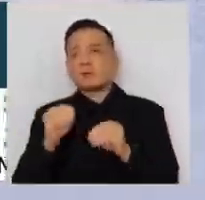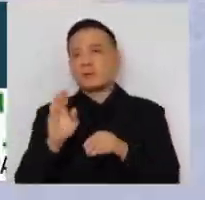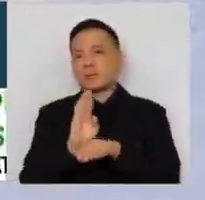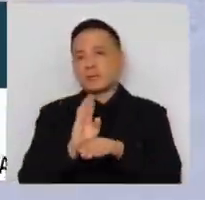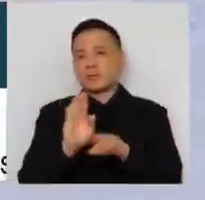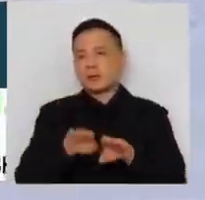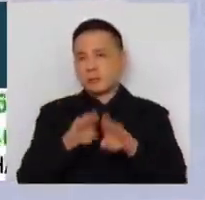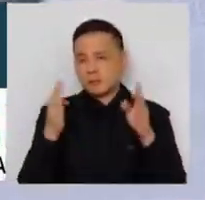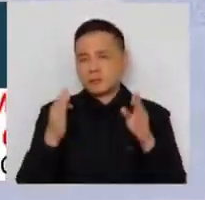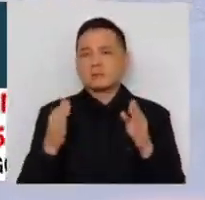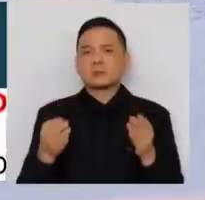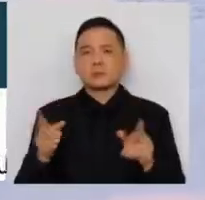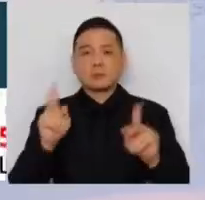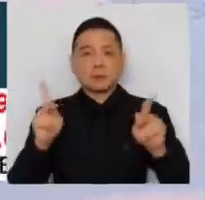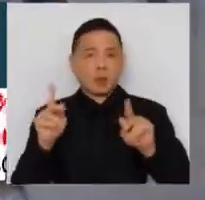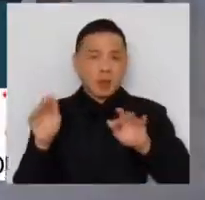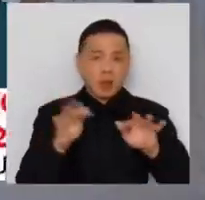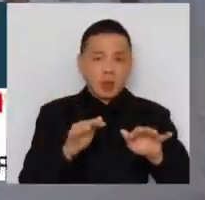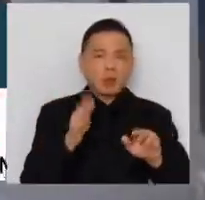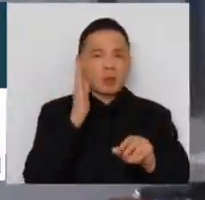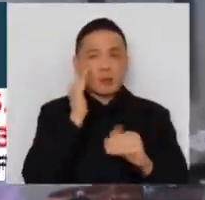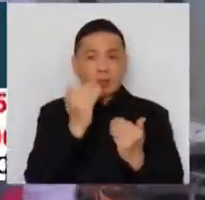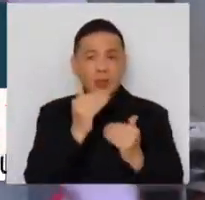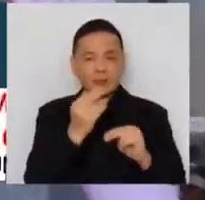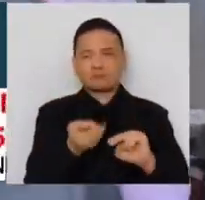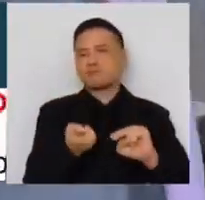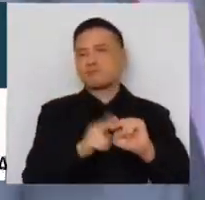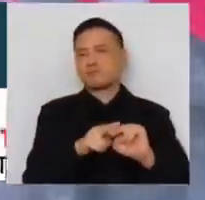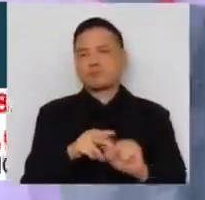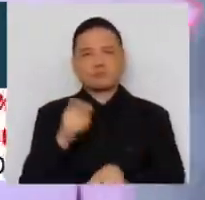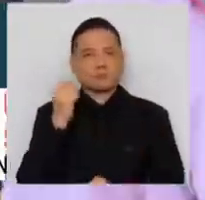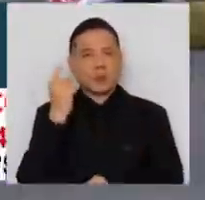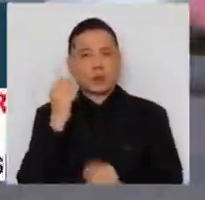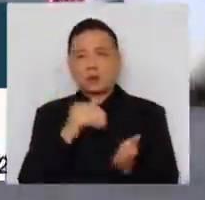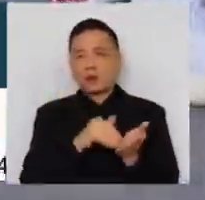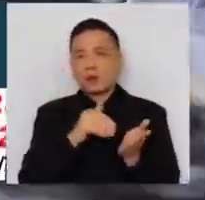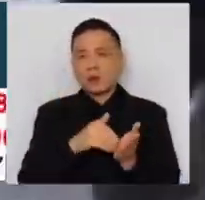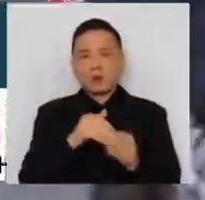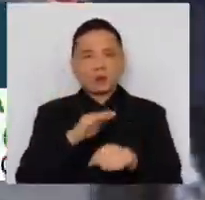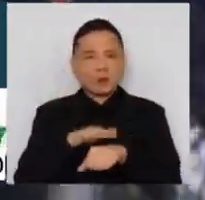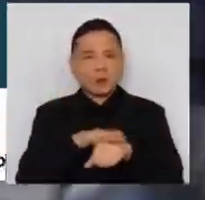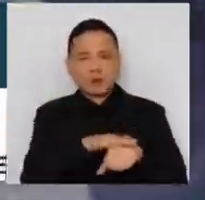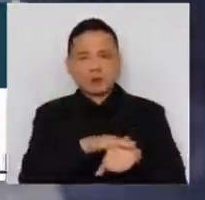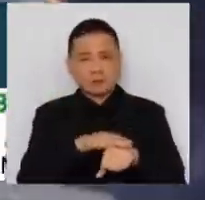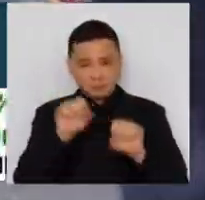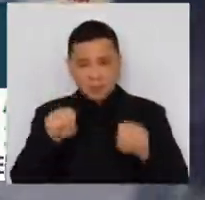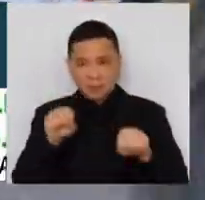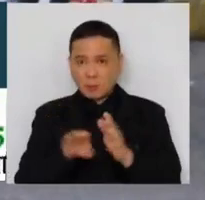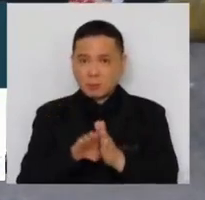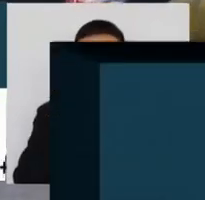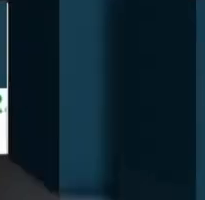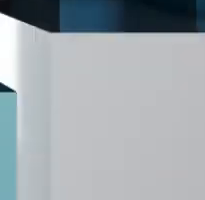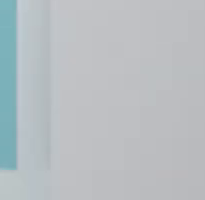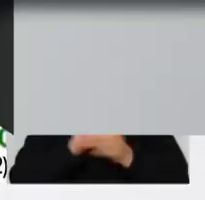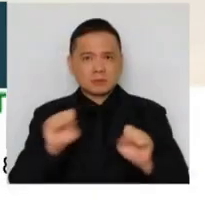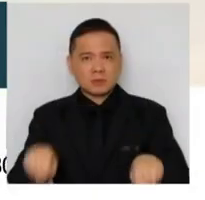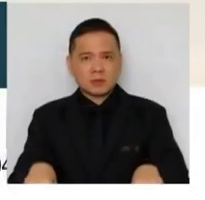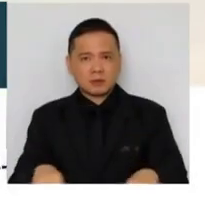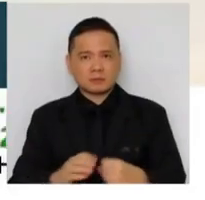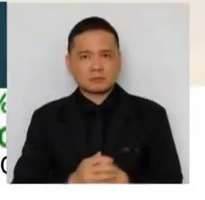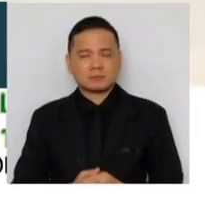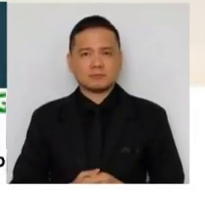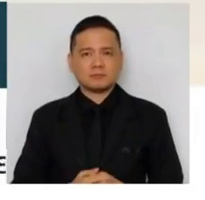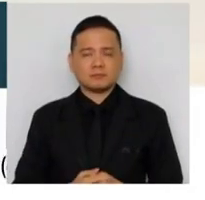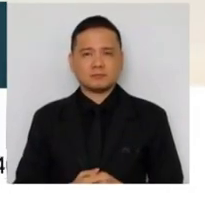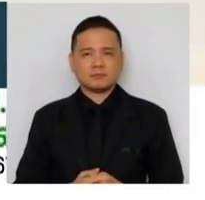a group of doctors warns this may lead to another surge in COVID-19 cases. We